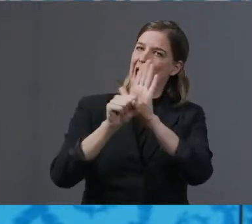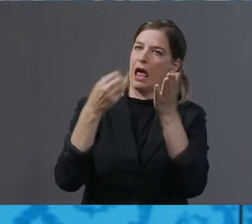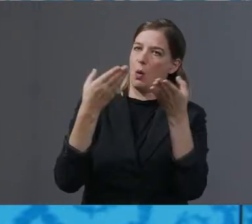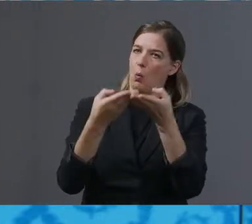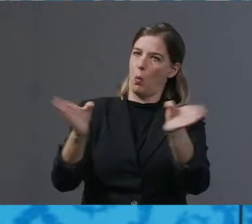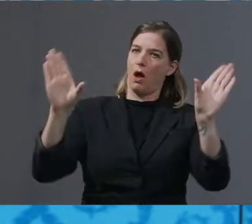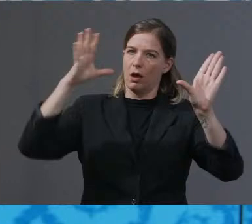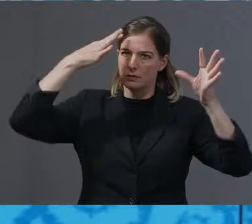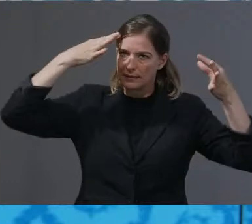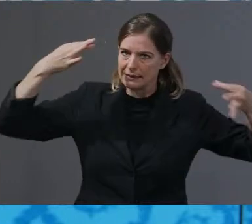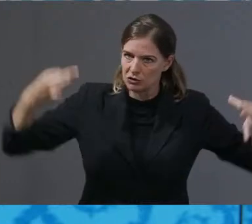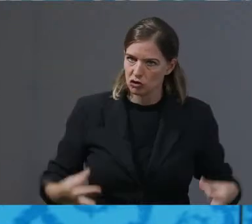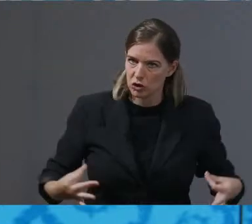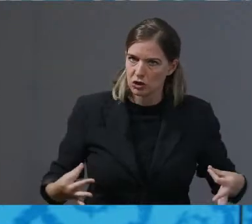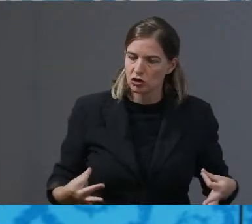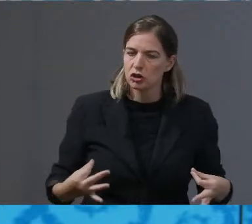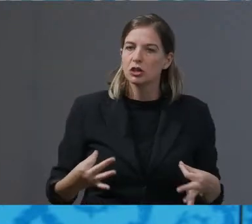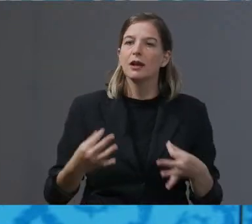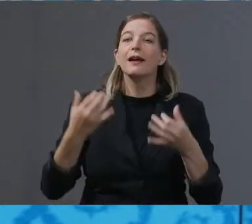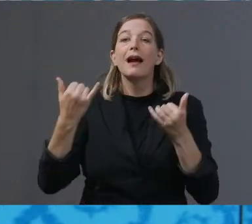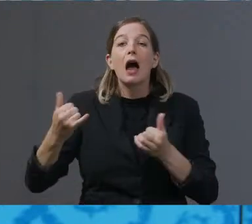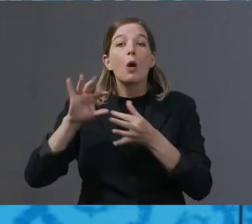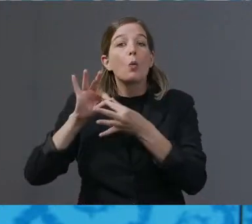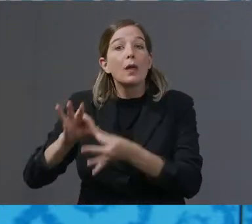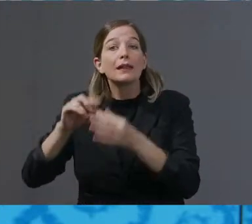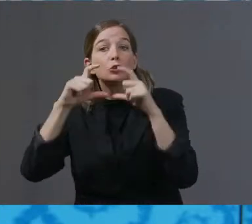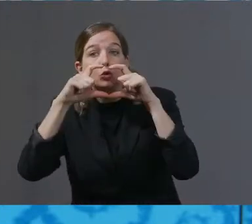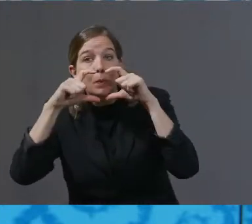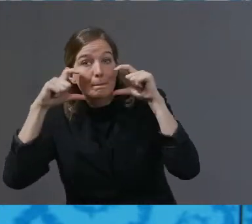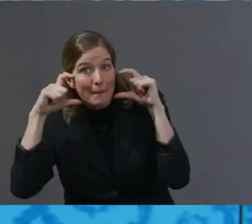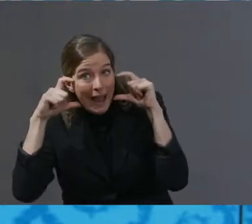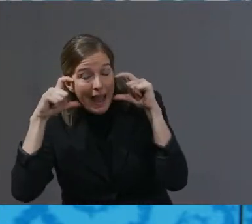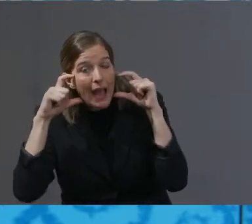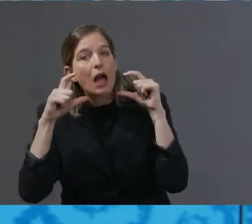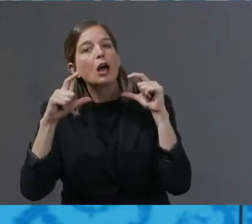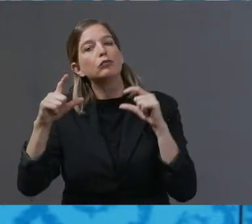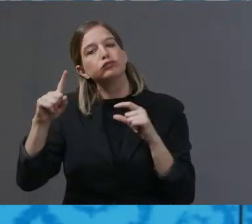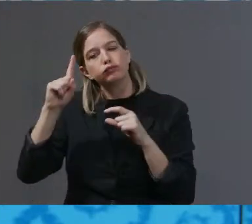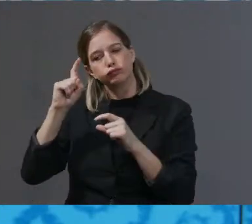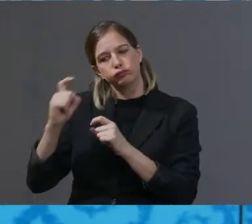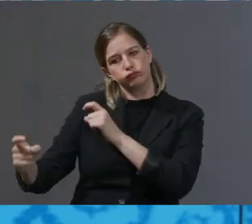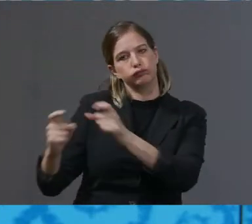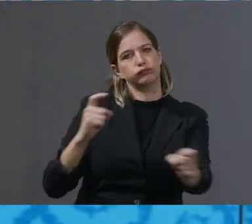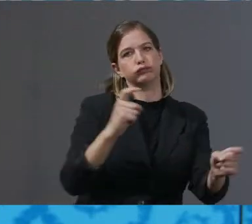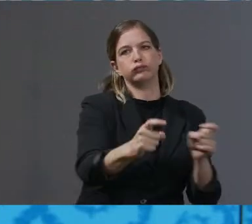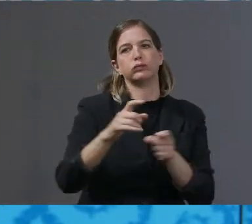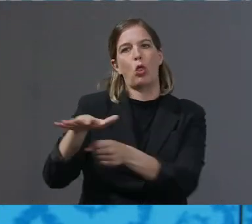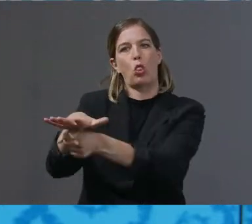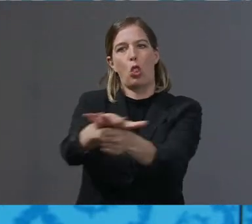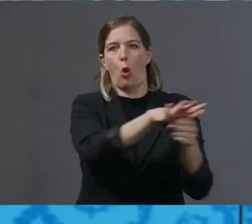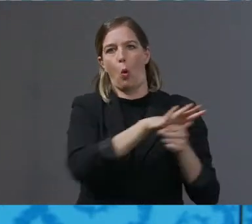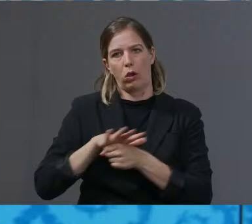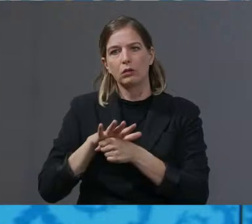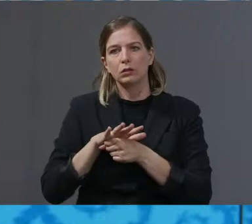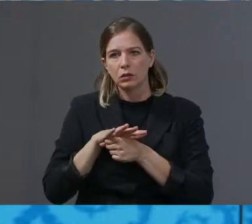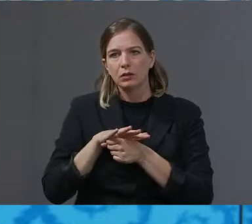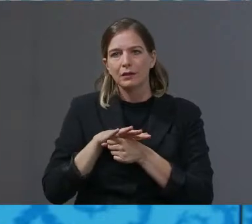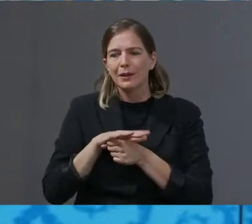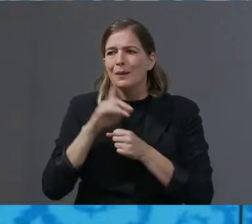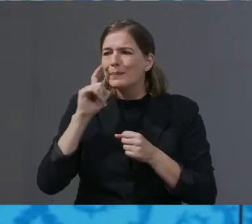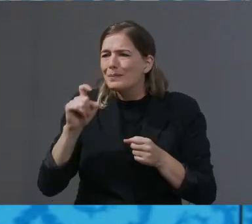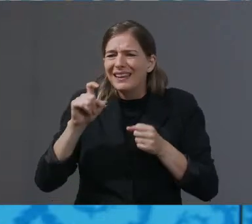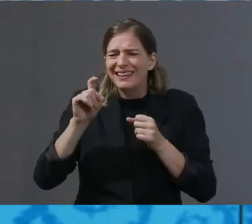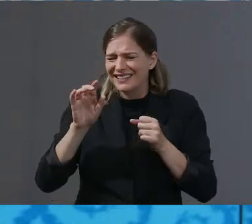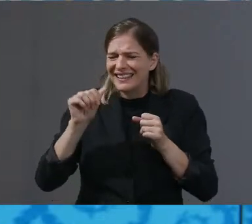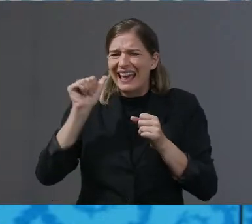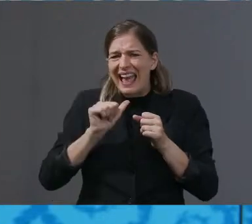itself to the local directive because of how different it is in so many different parts of our state. A